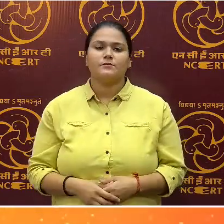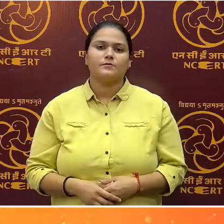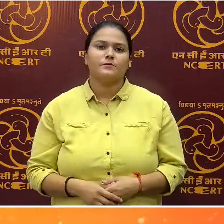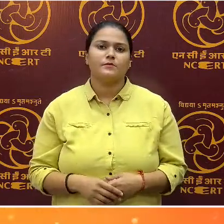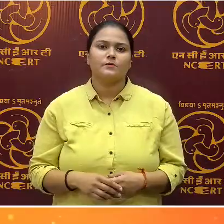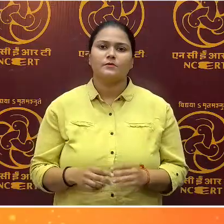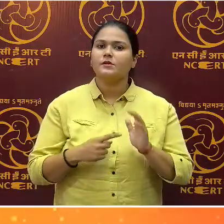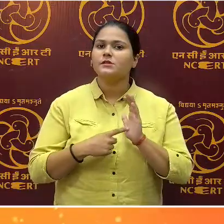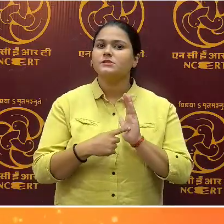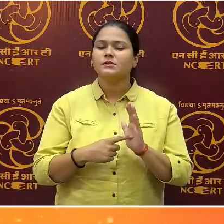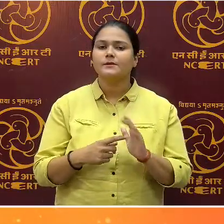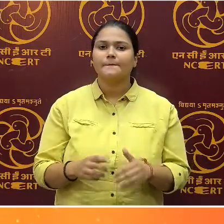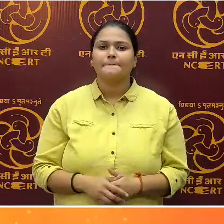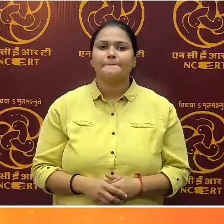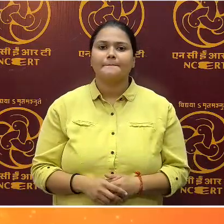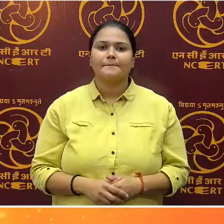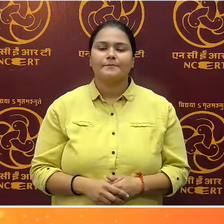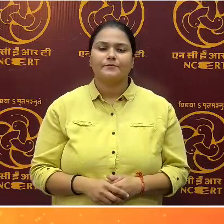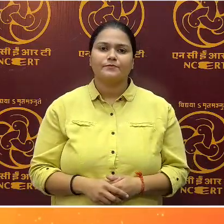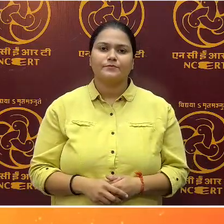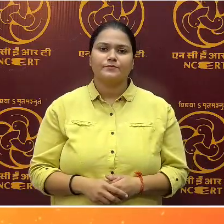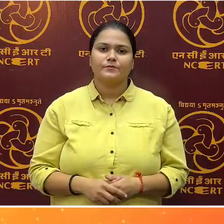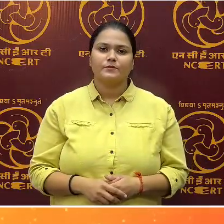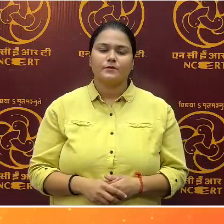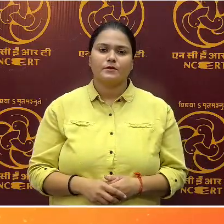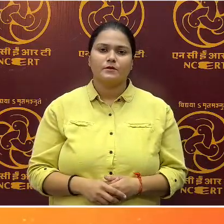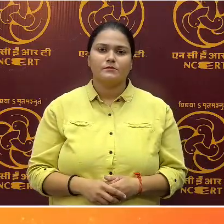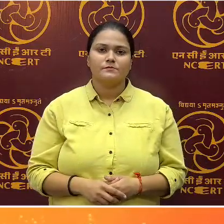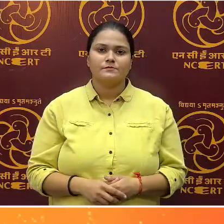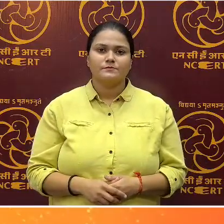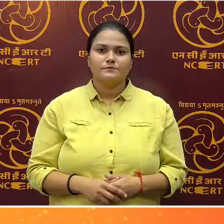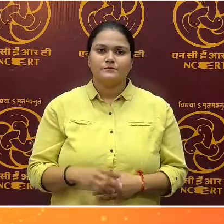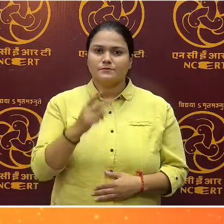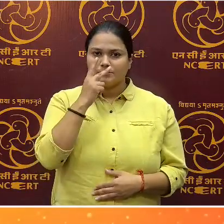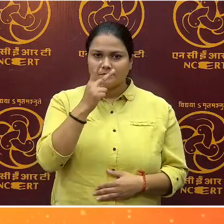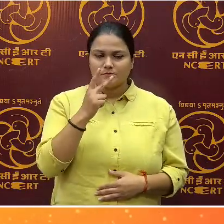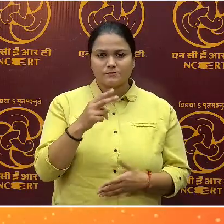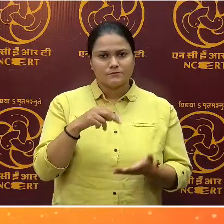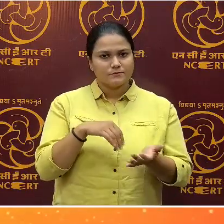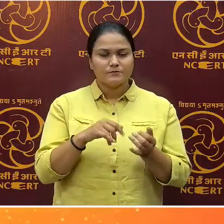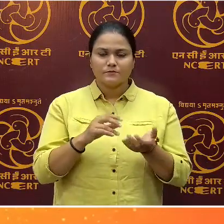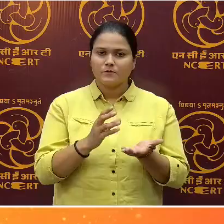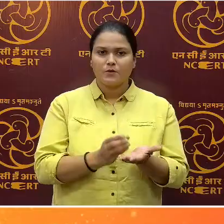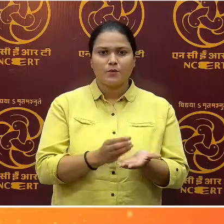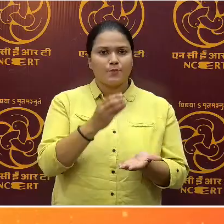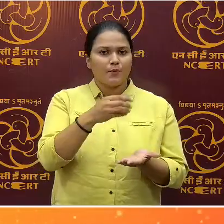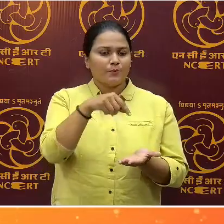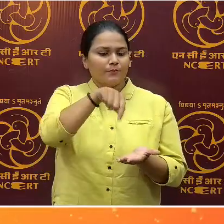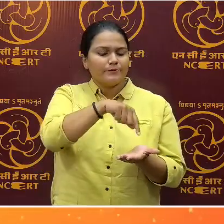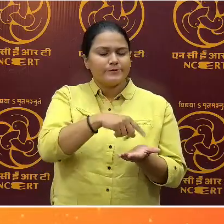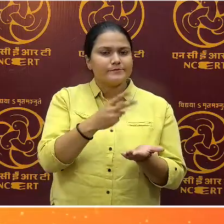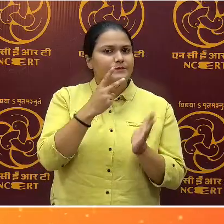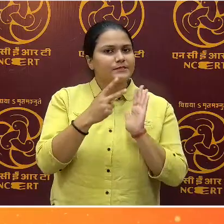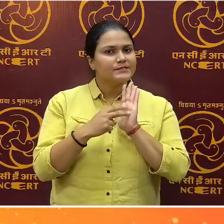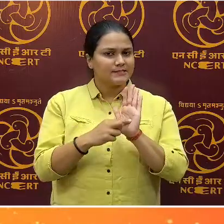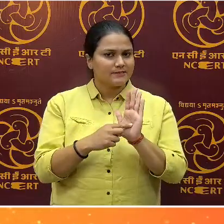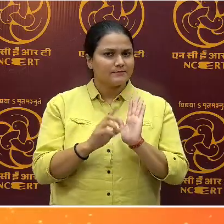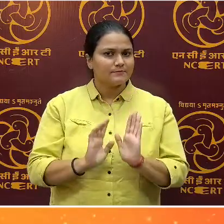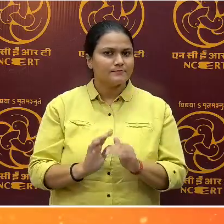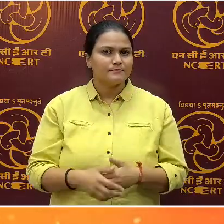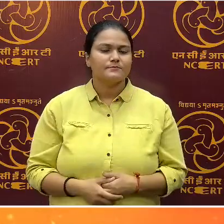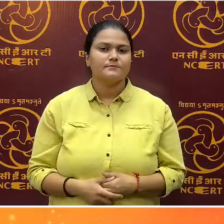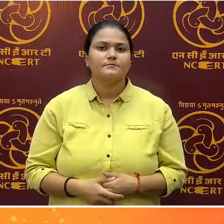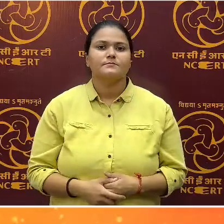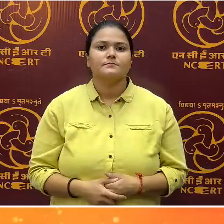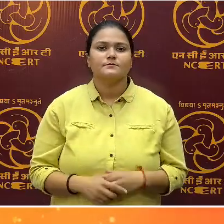we get? We get a solution, right? If that's visible. So it is a clear solution,